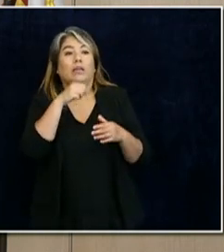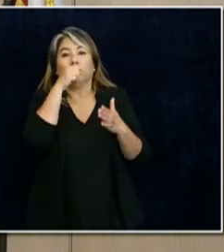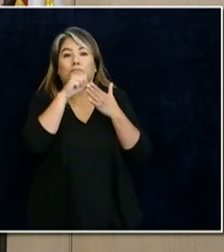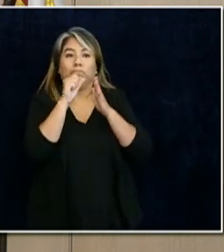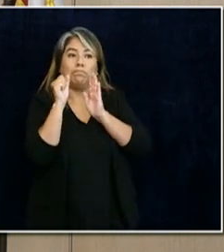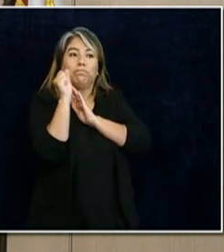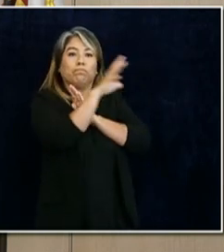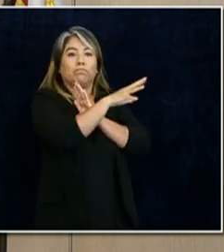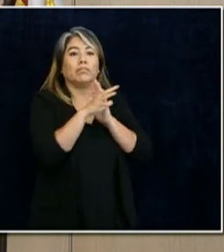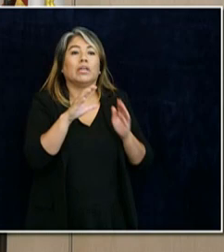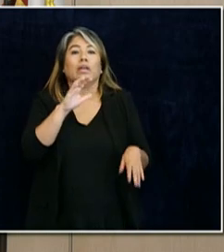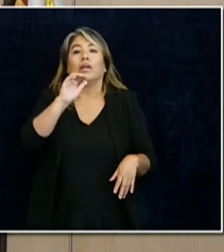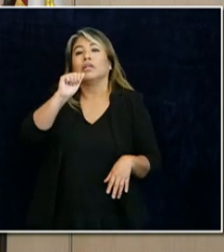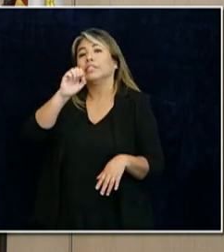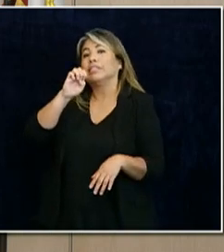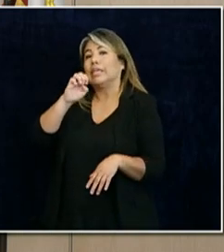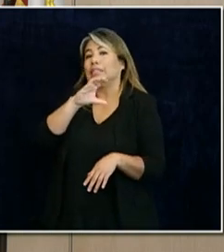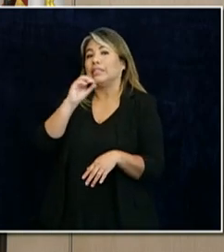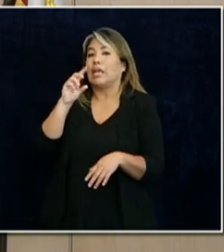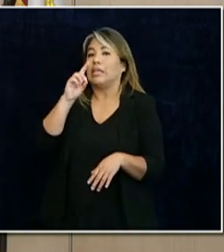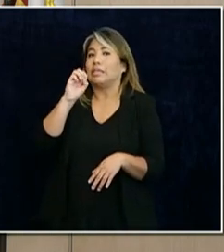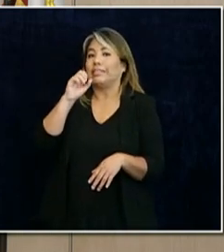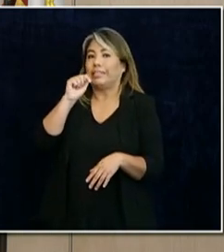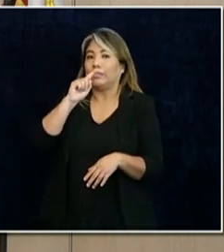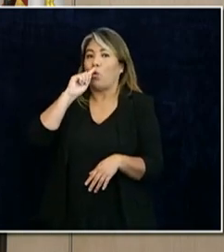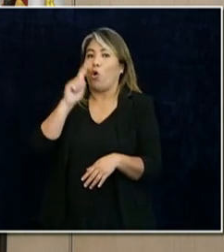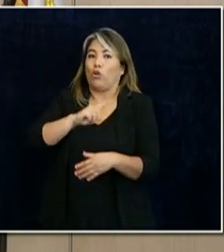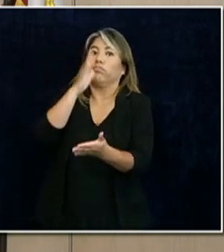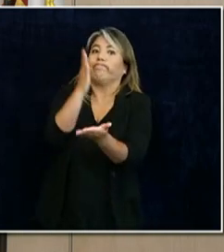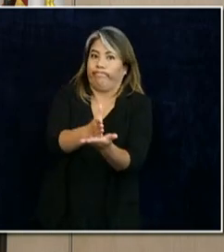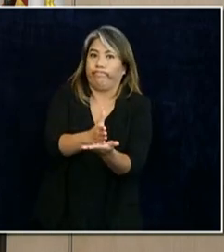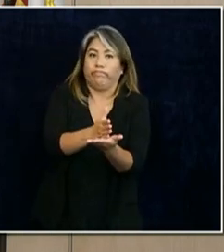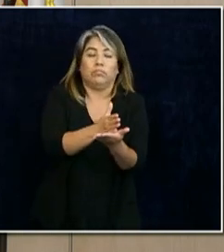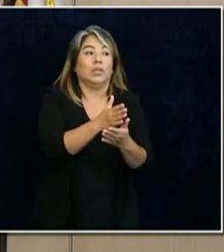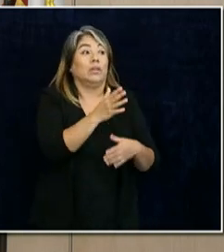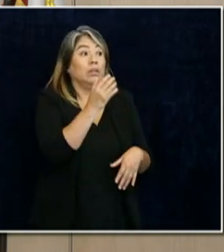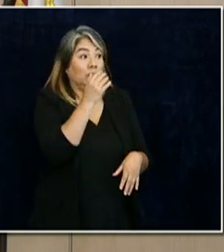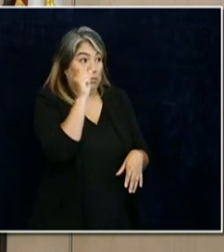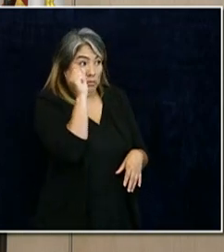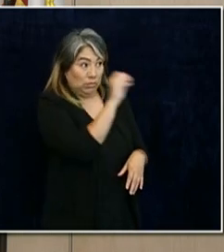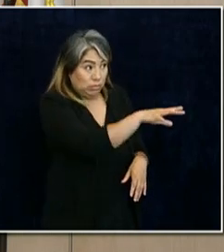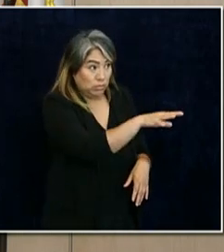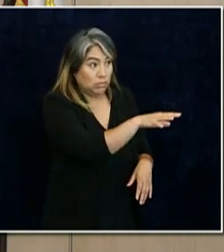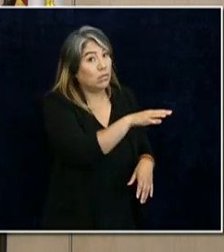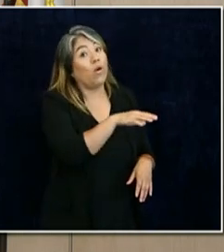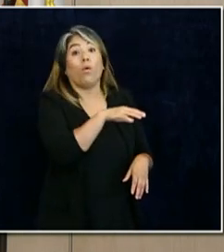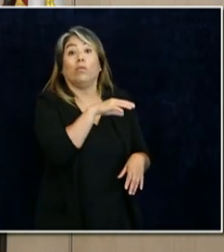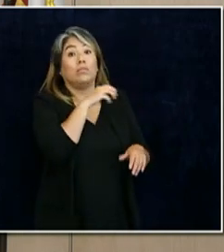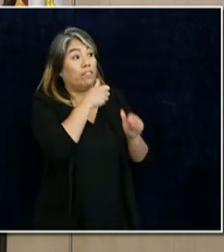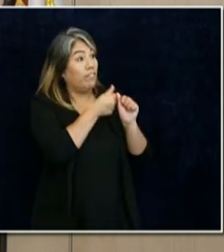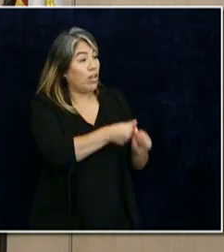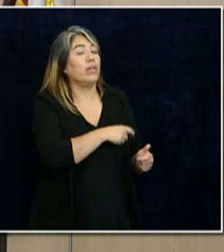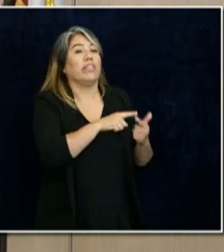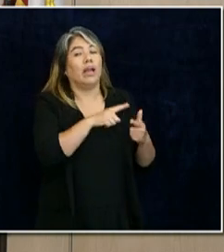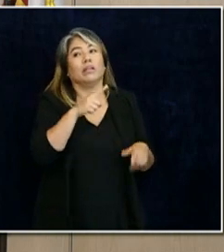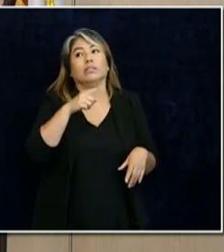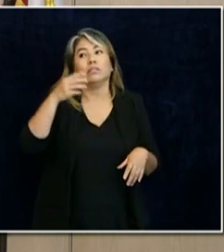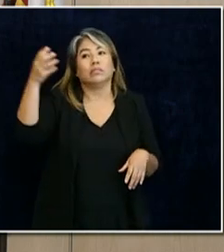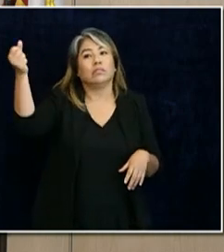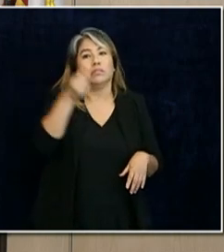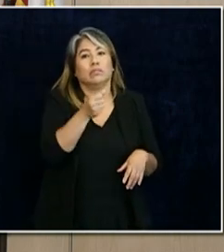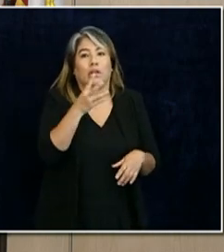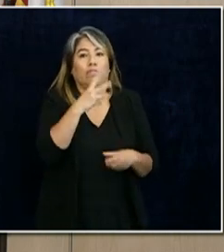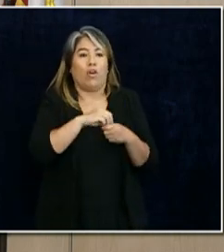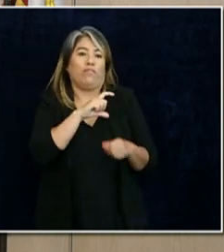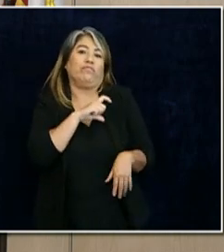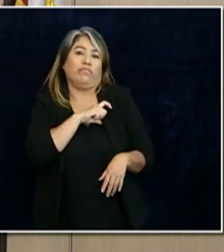desist order. And if they do not comply with that, then we get law enforcement